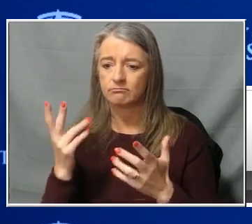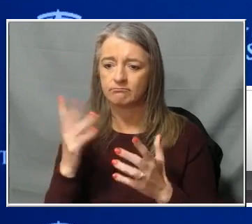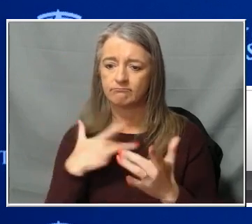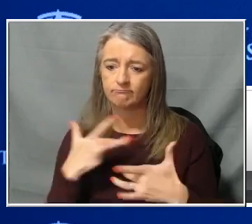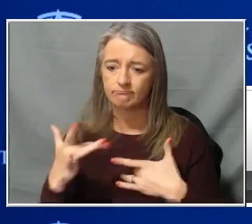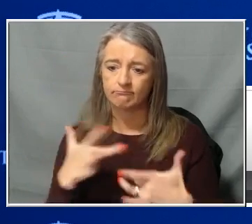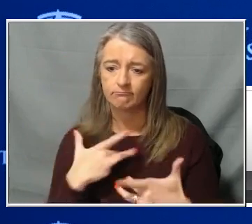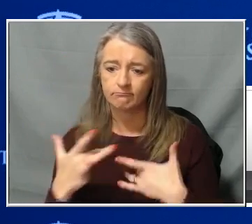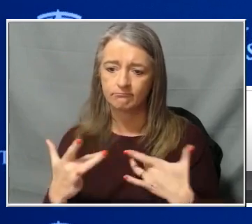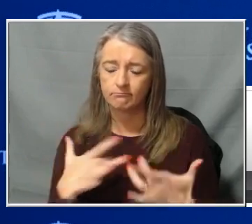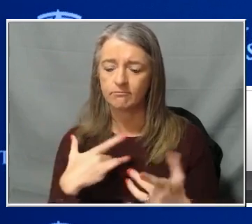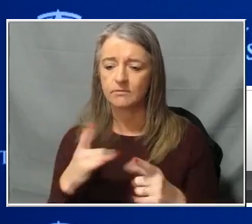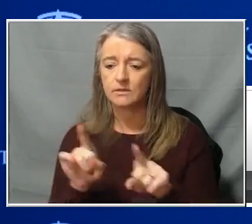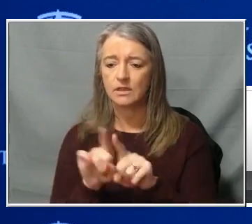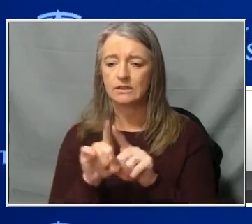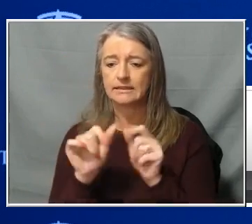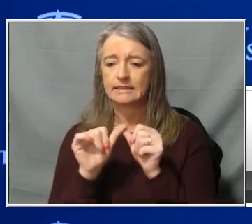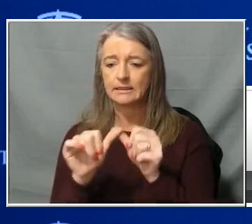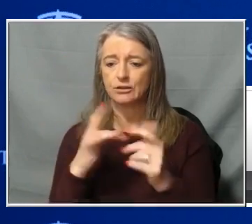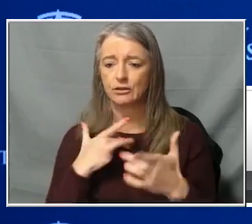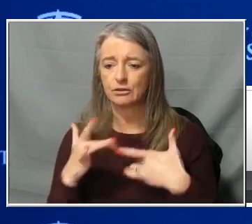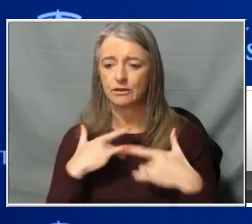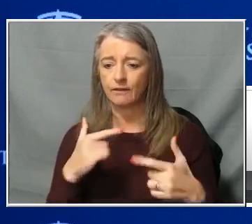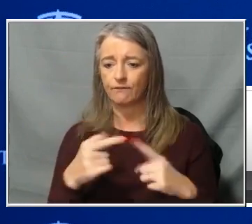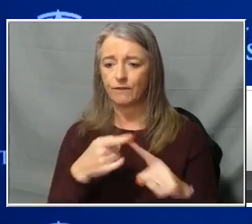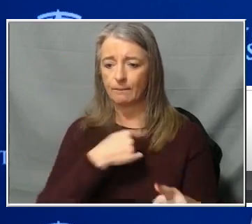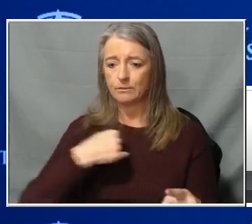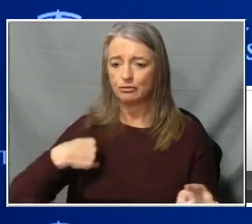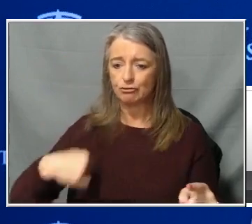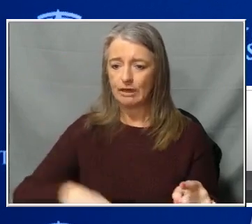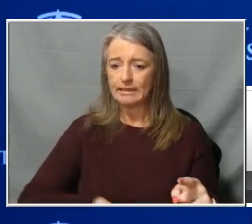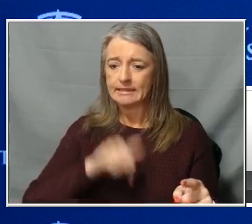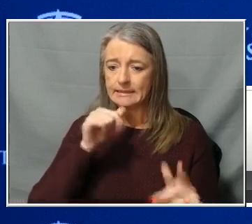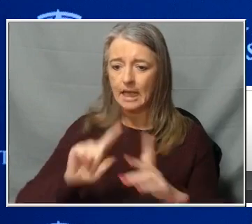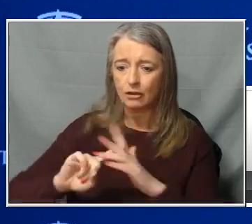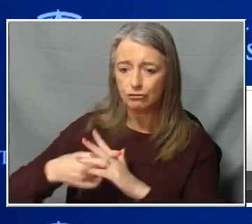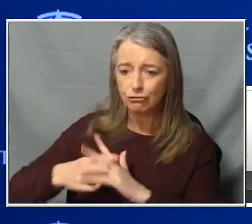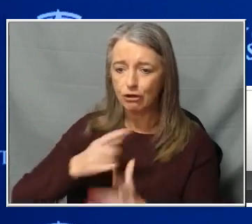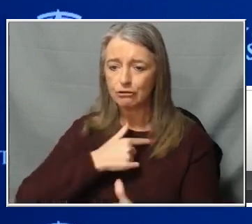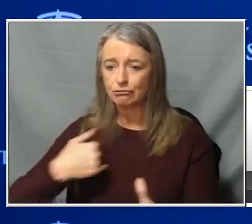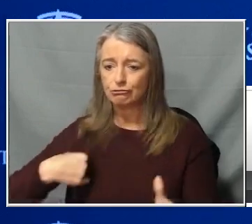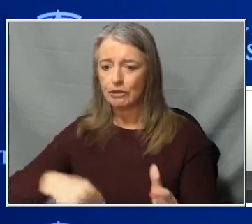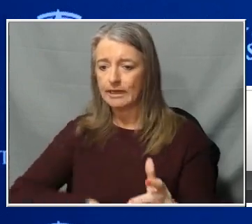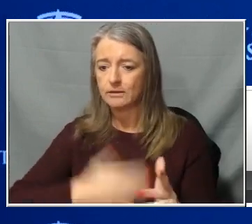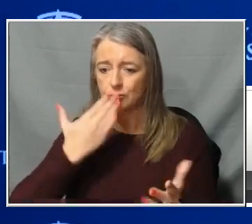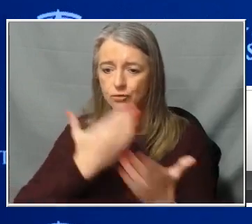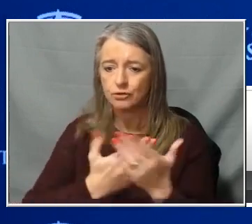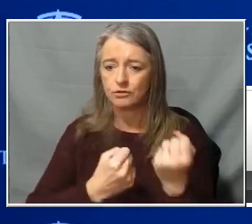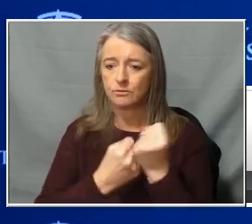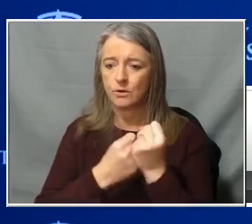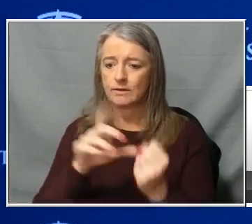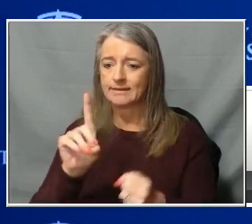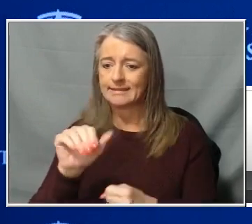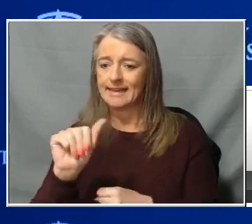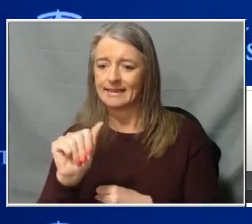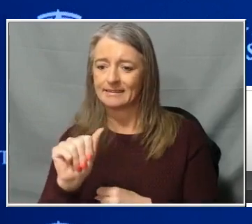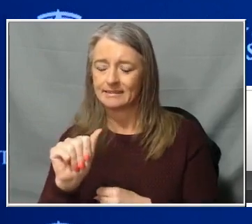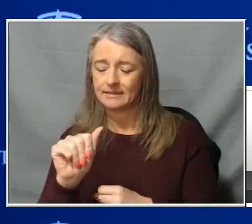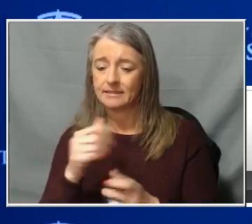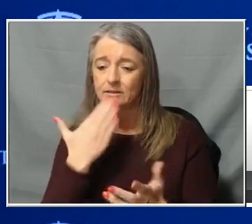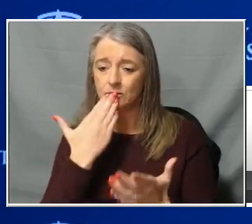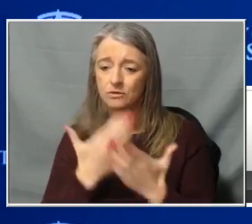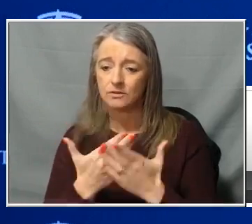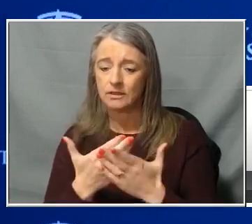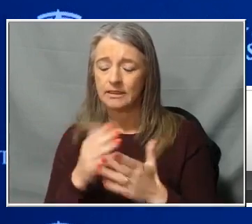concerns. There's still a concern from China that it didn't originate in China. Again, the best supportive data does suggest that it did originate